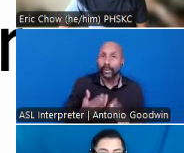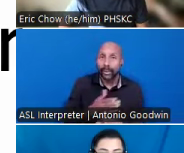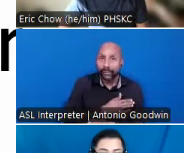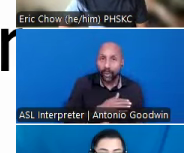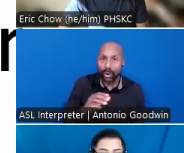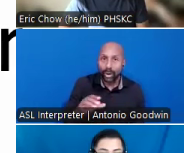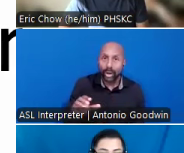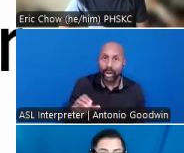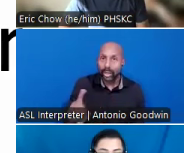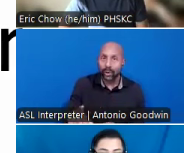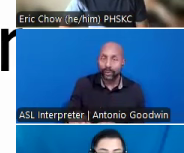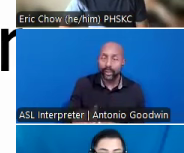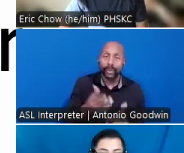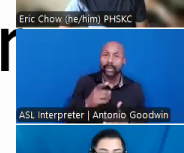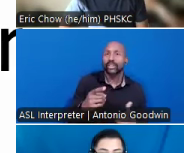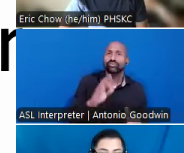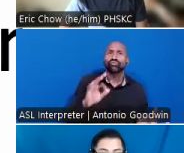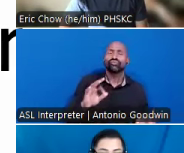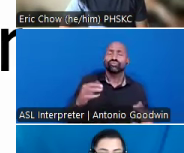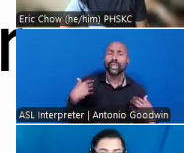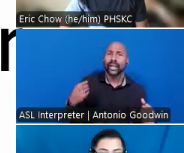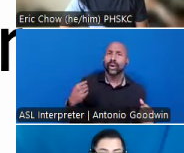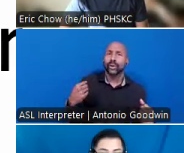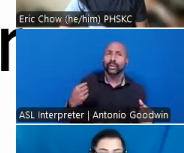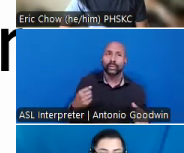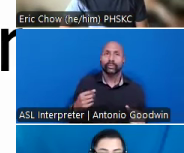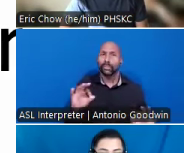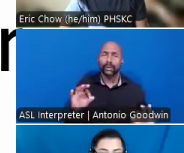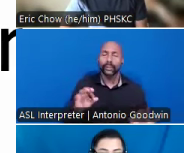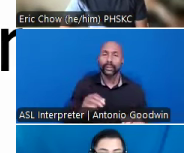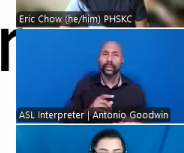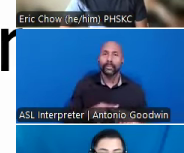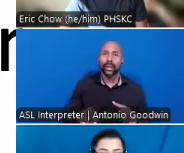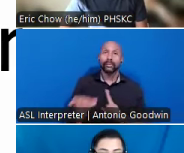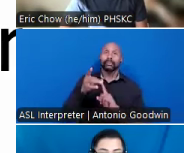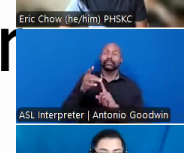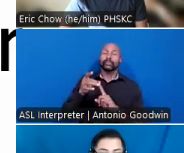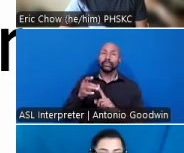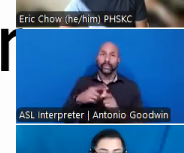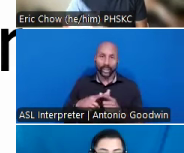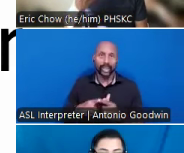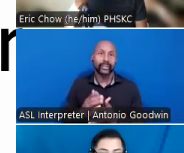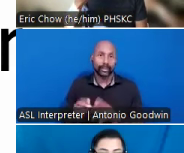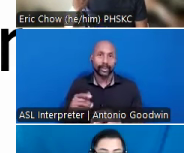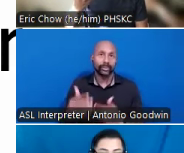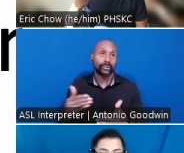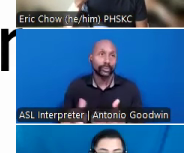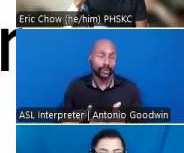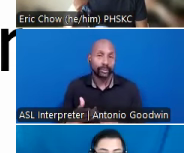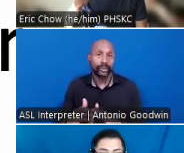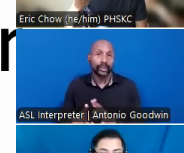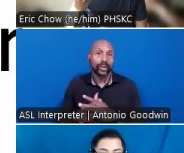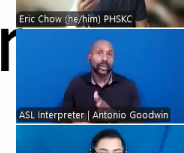after your infection, some people have gone on to develop diabetes, have heart disease, and have difficulty thinking